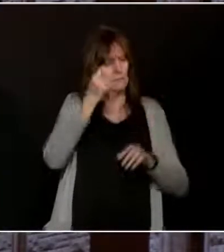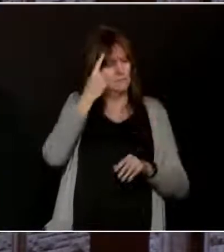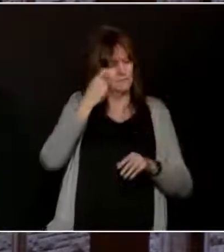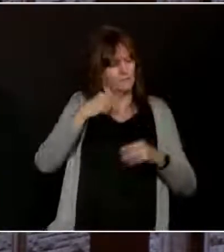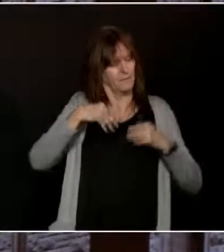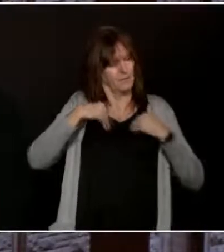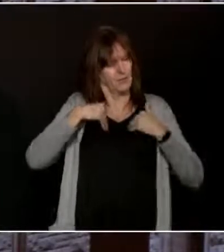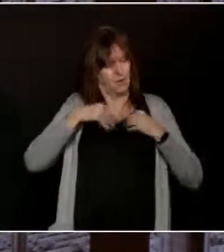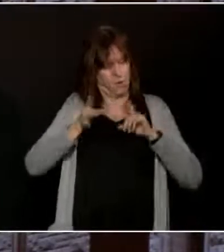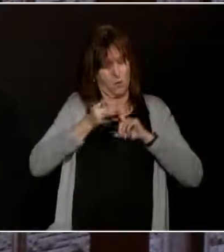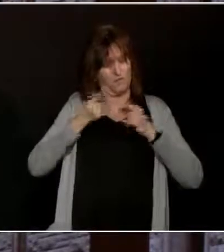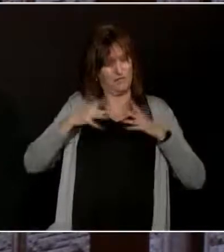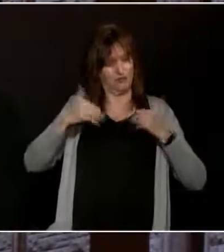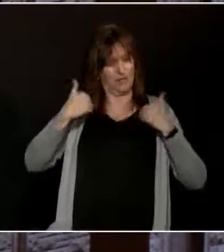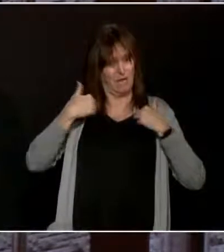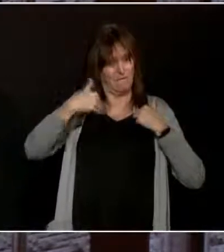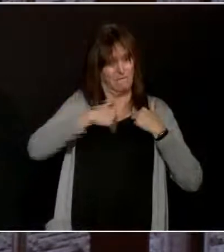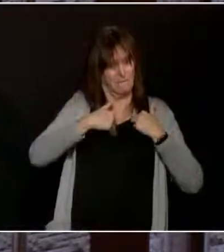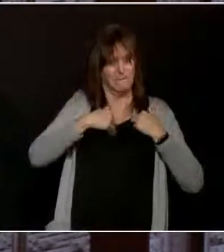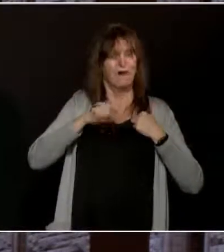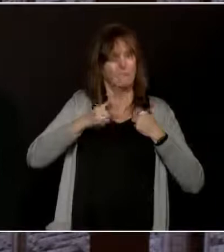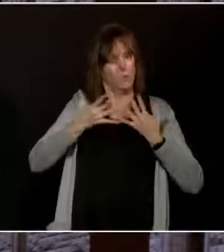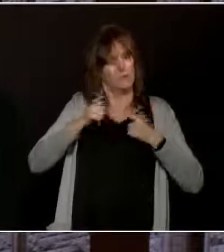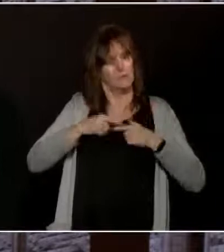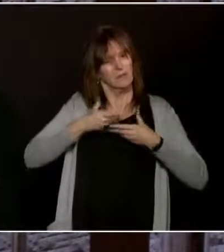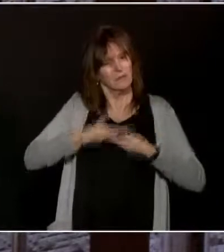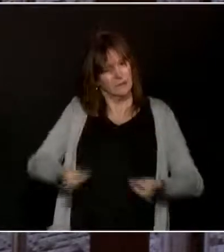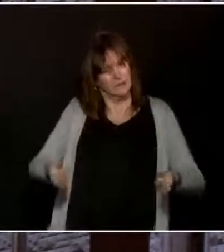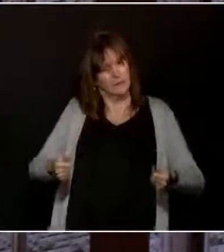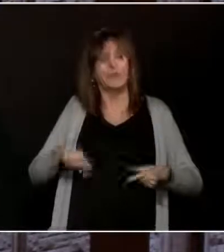Next question, and just a reminder to press *1.